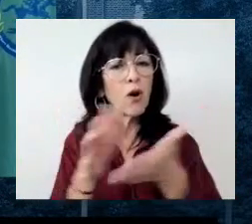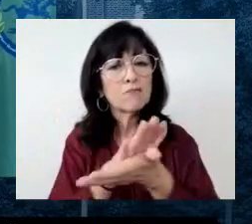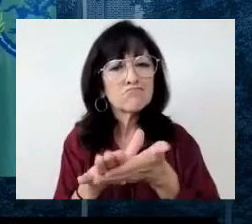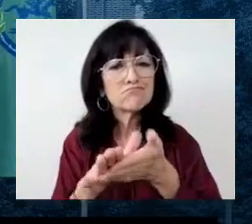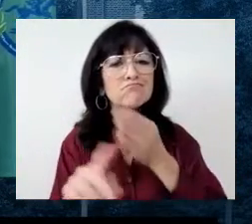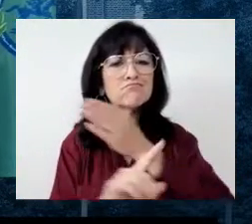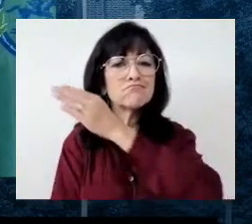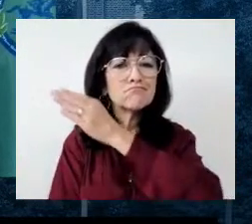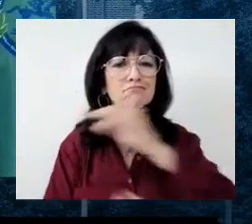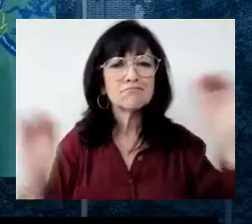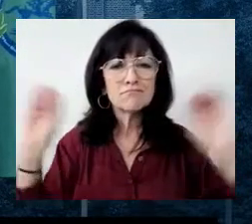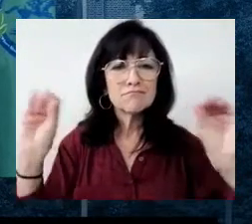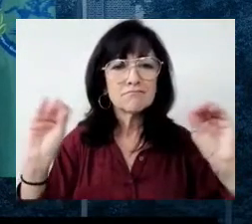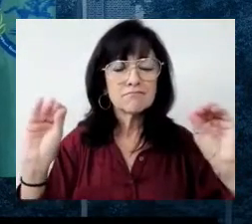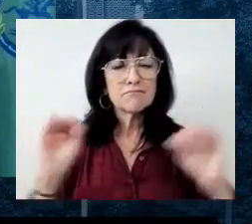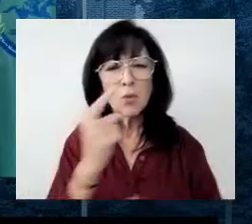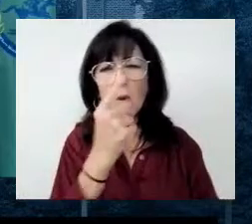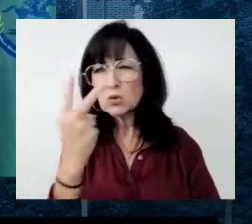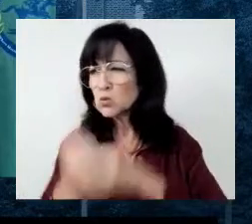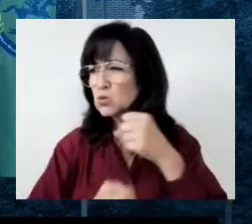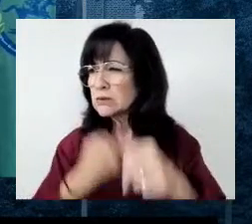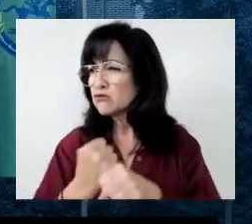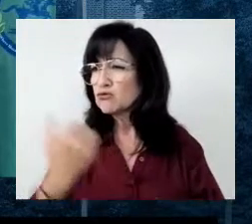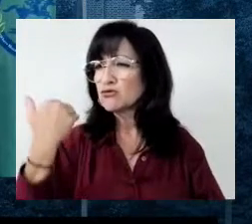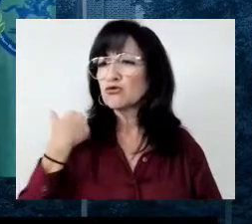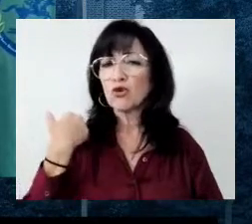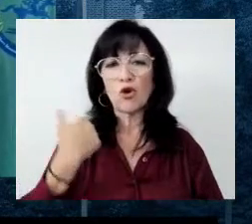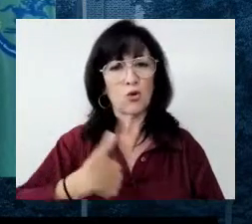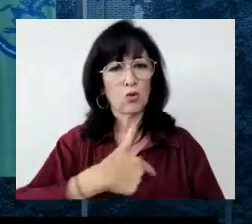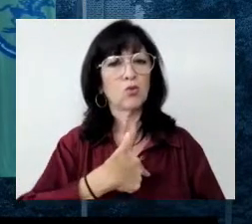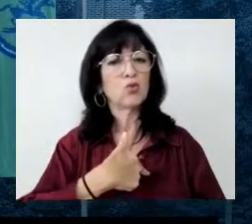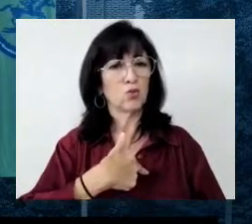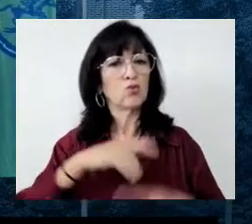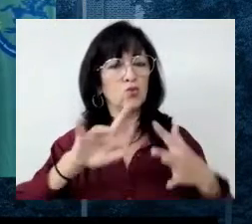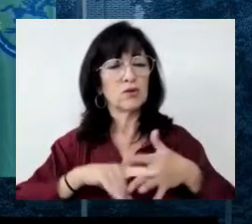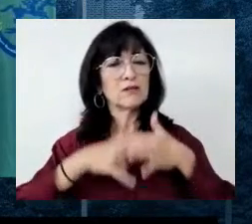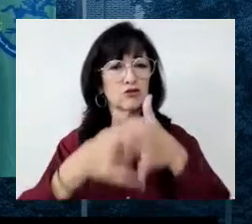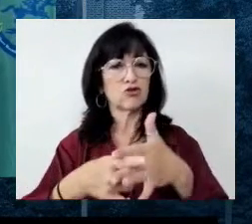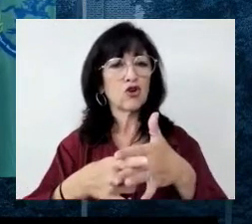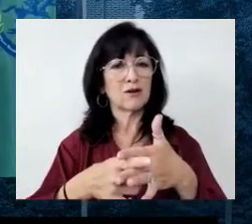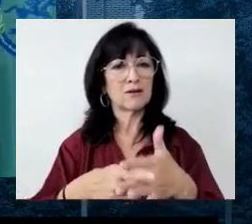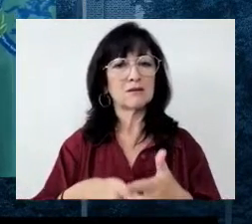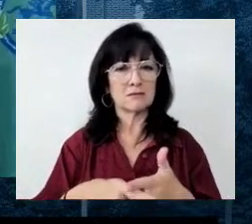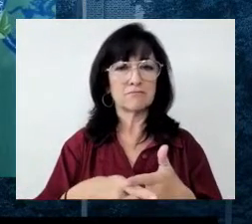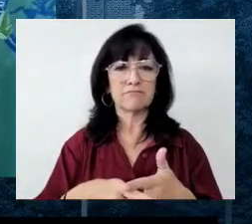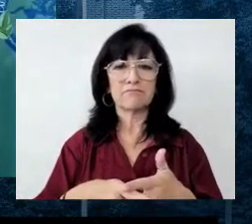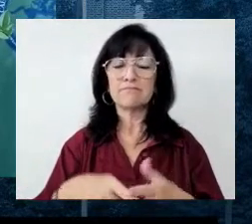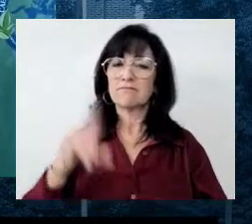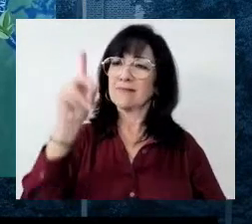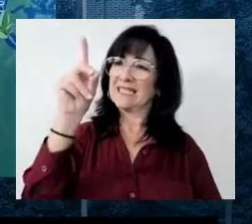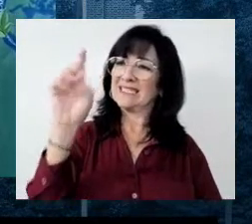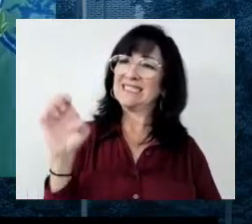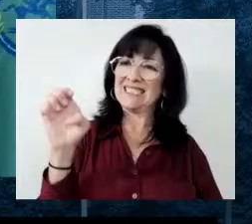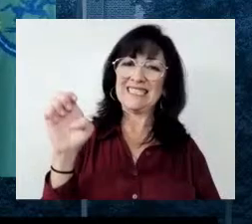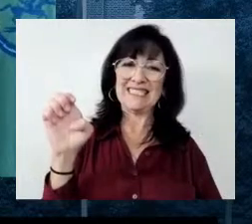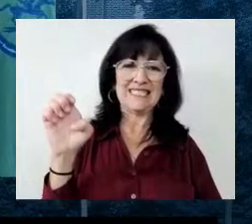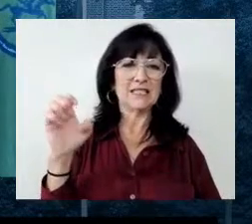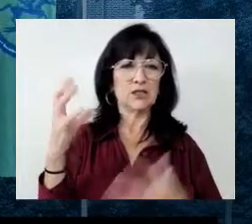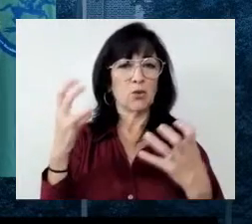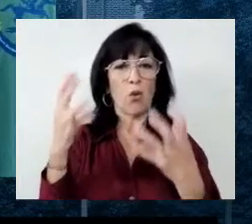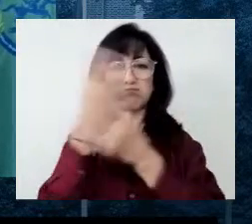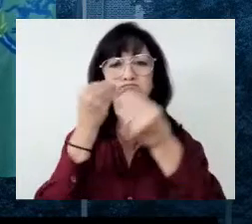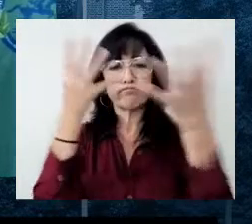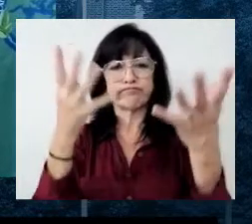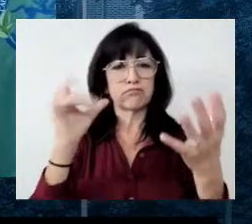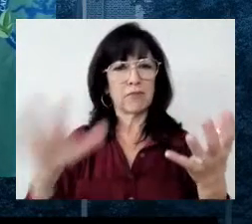launched our DE is Litter Free campaign across the state. We have lots of partners